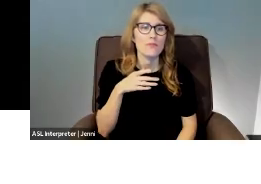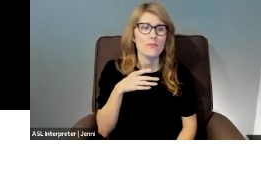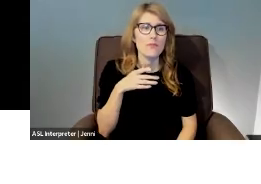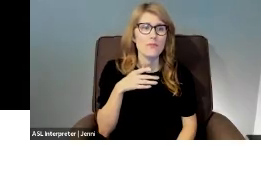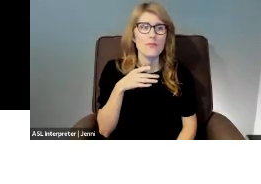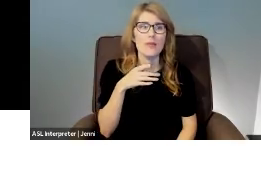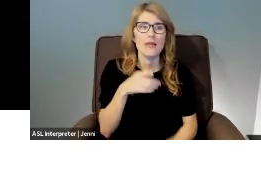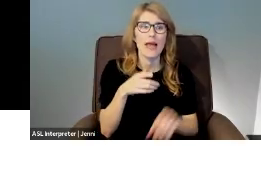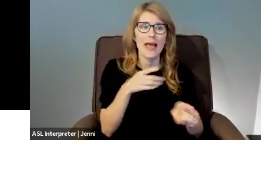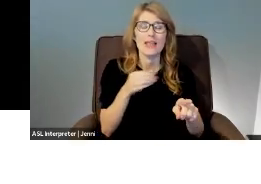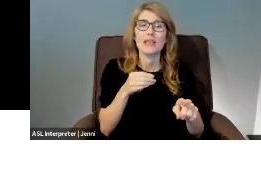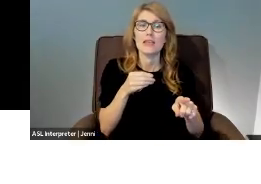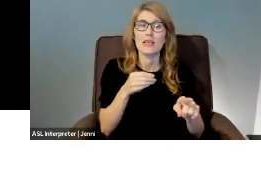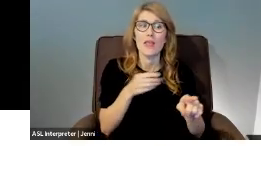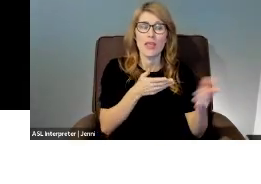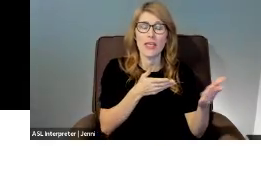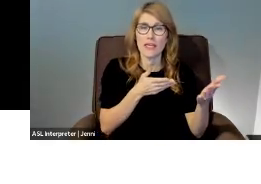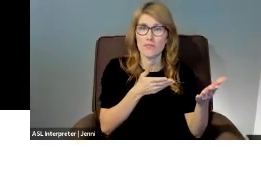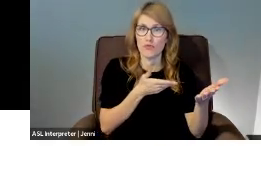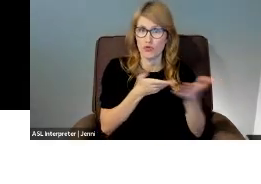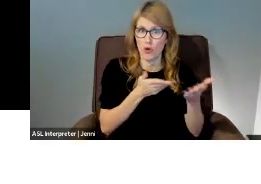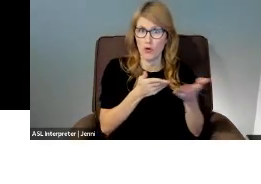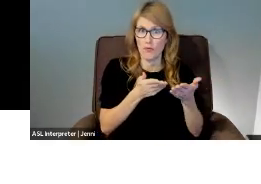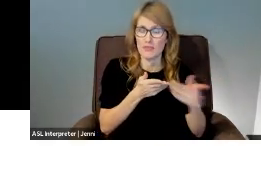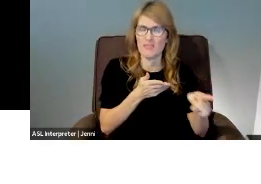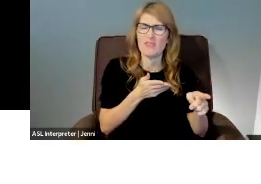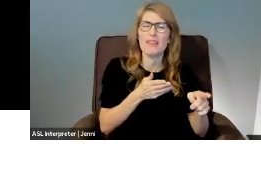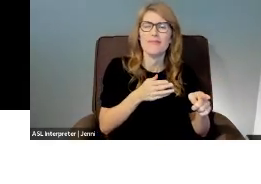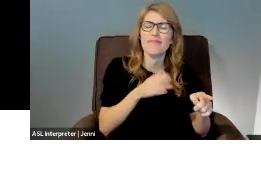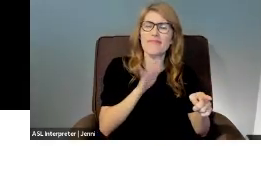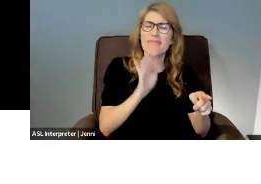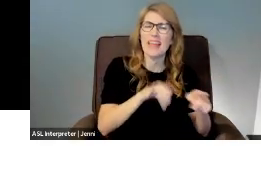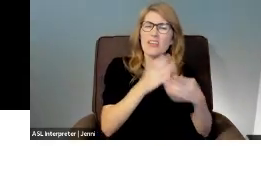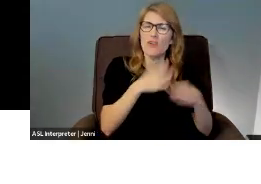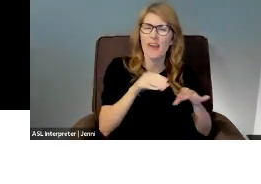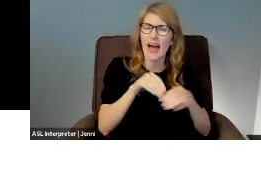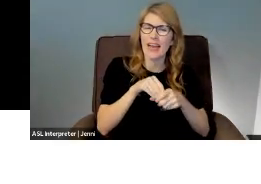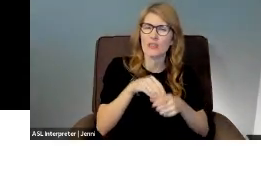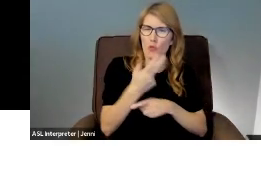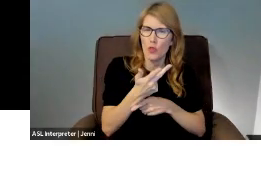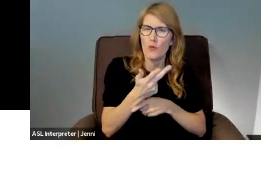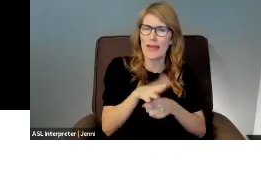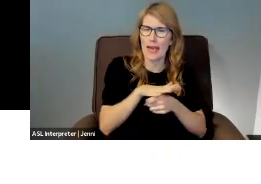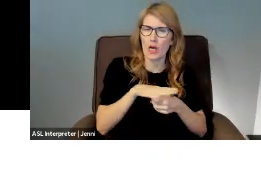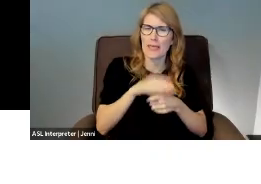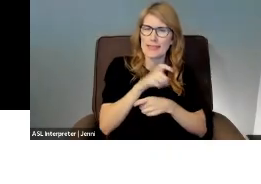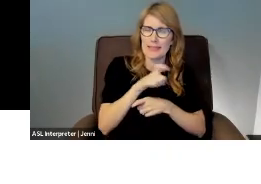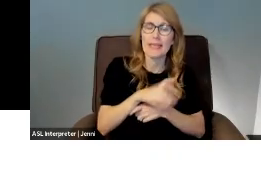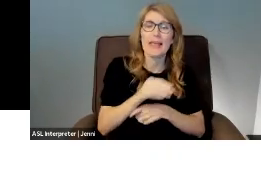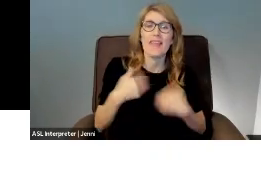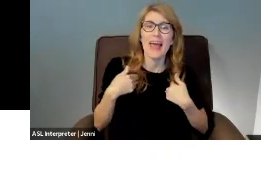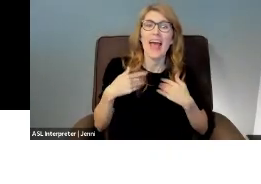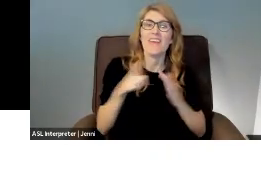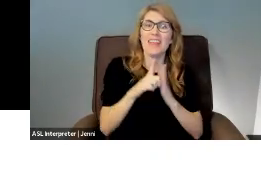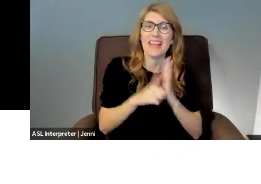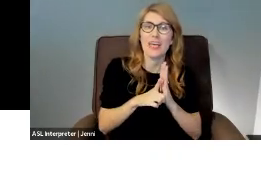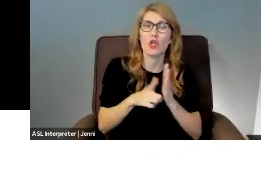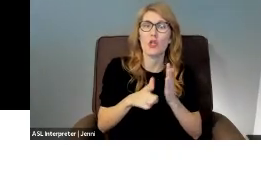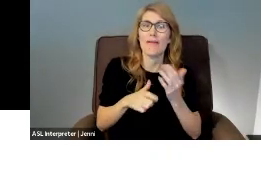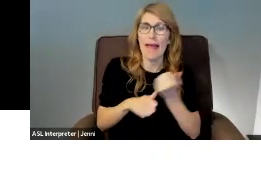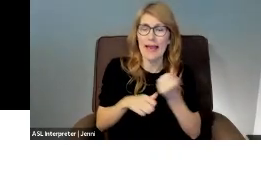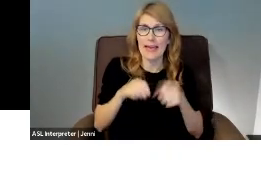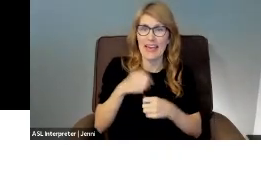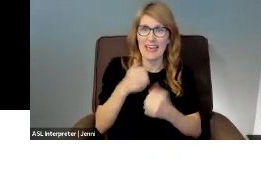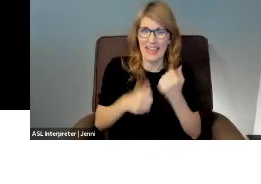Services Corporation has divided the state of Texas into 3, and there are legal aids in each section. So Texas Rio